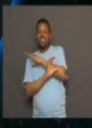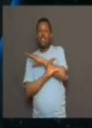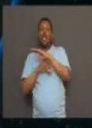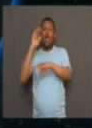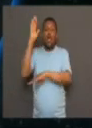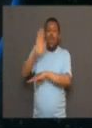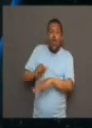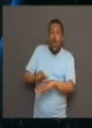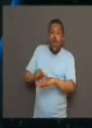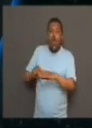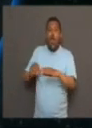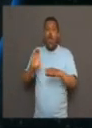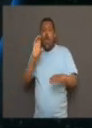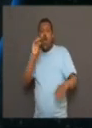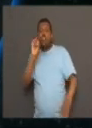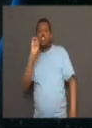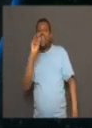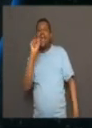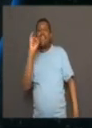called Oceania.